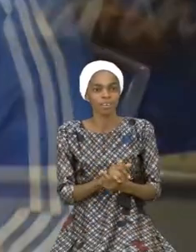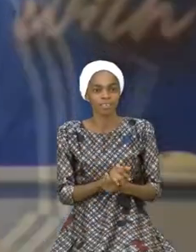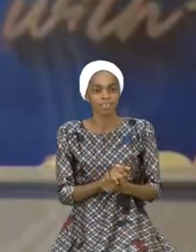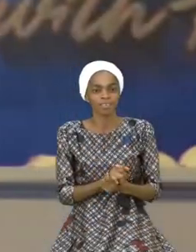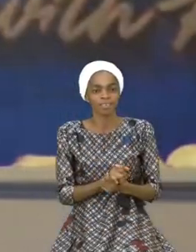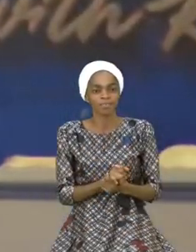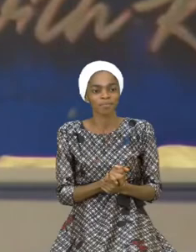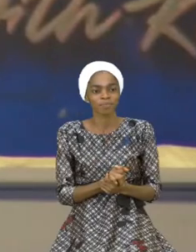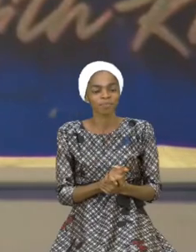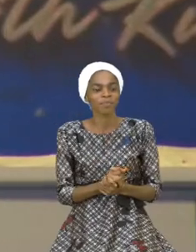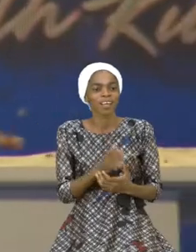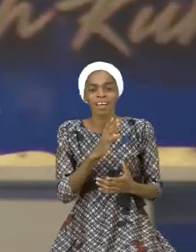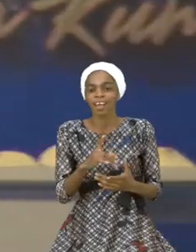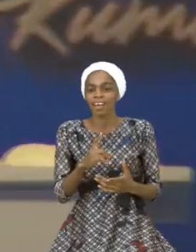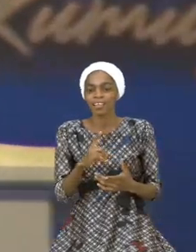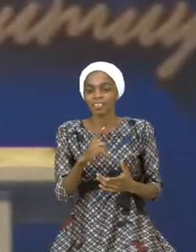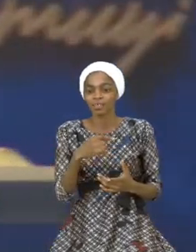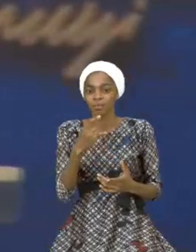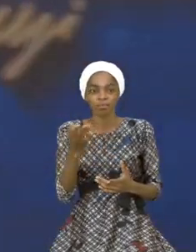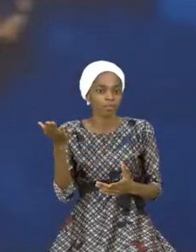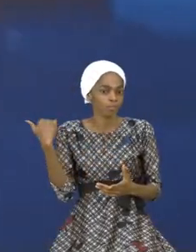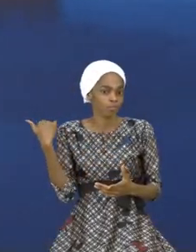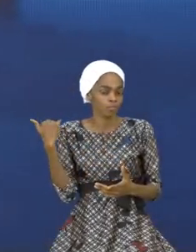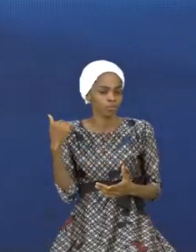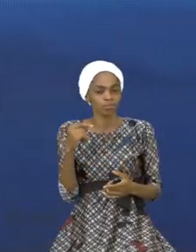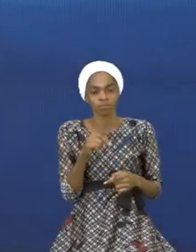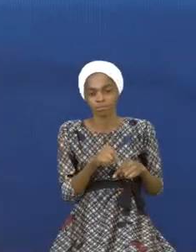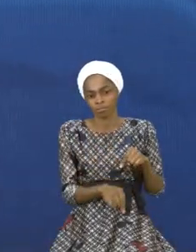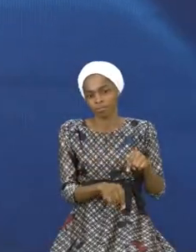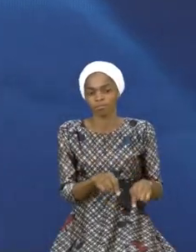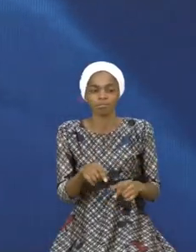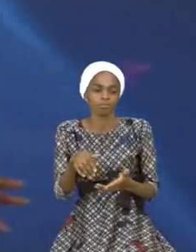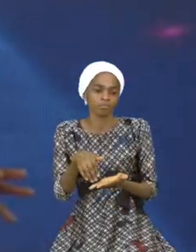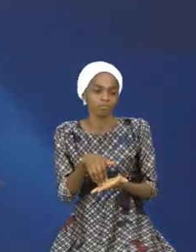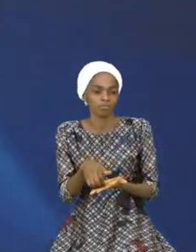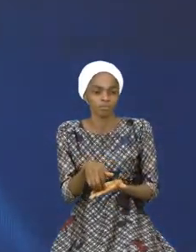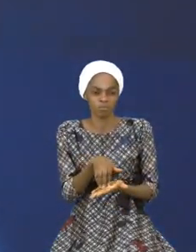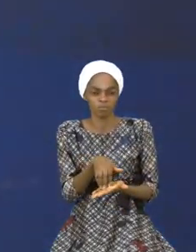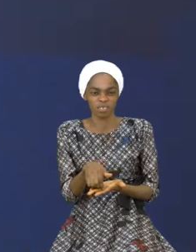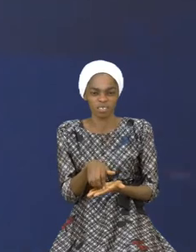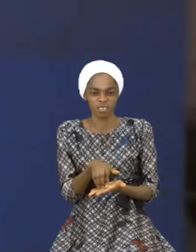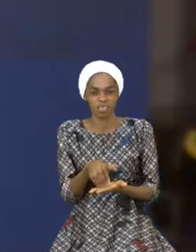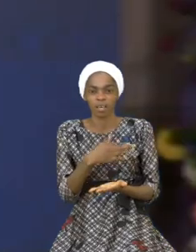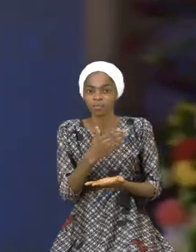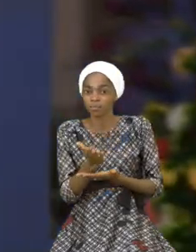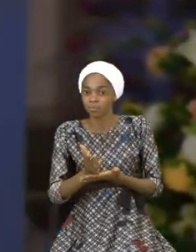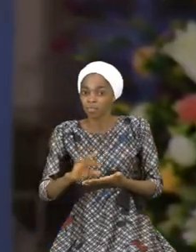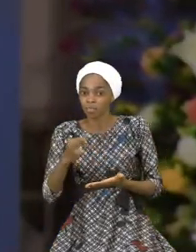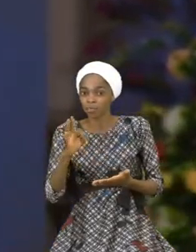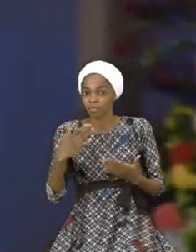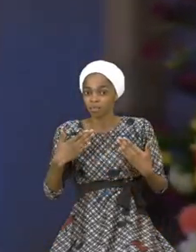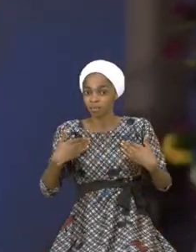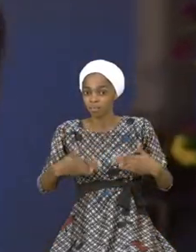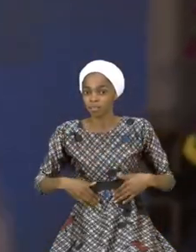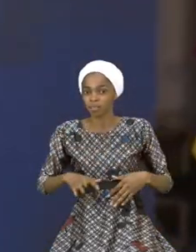firm in potential and weak and some parts of the body have